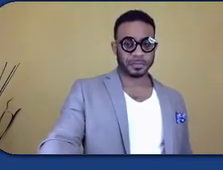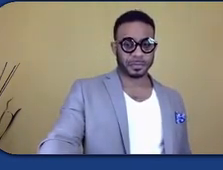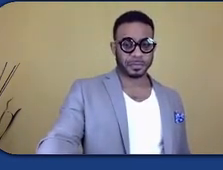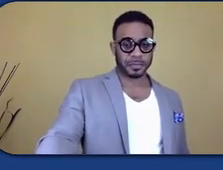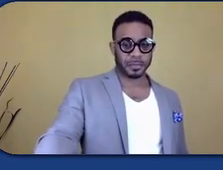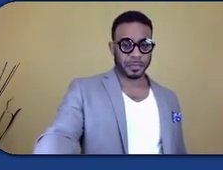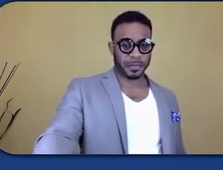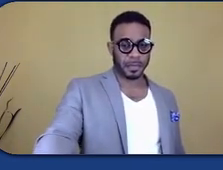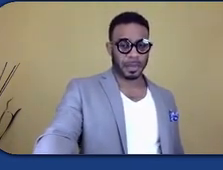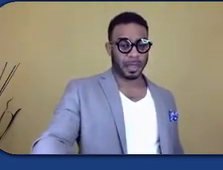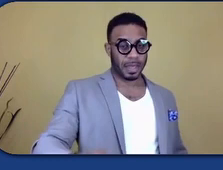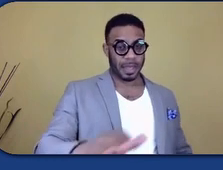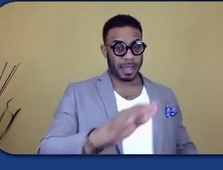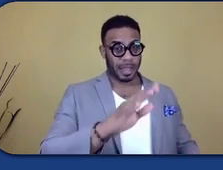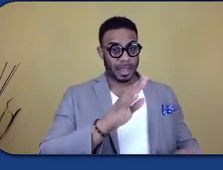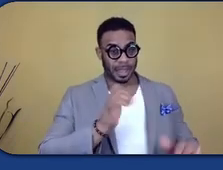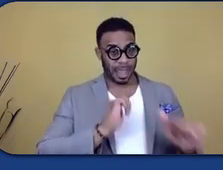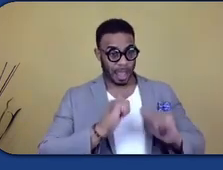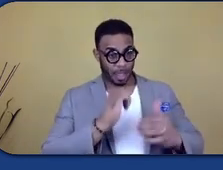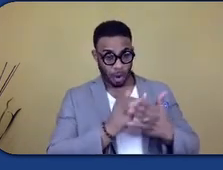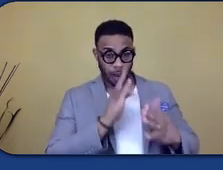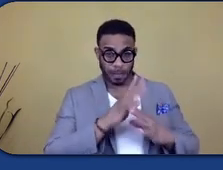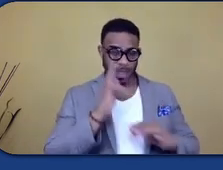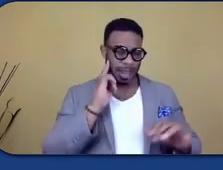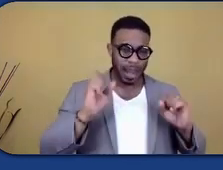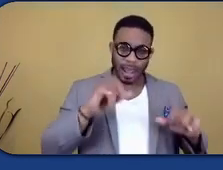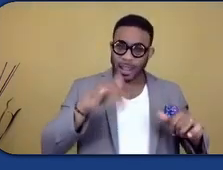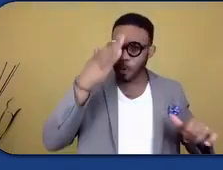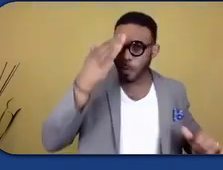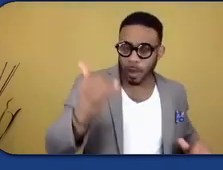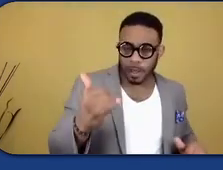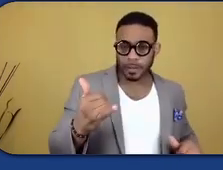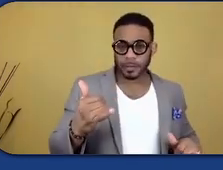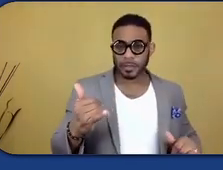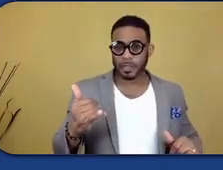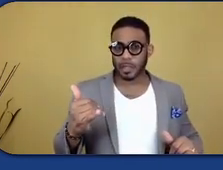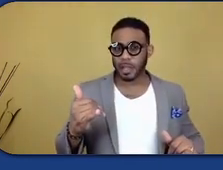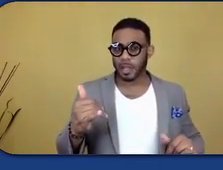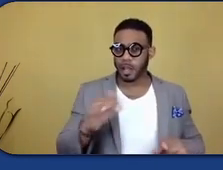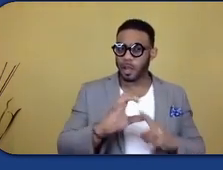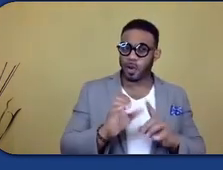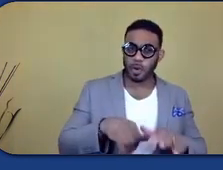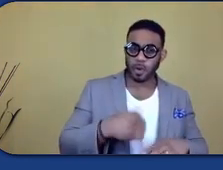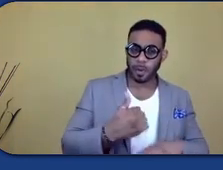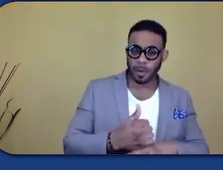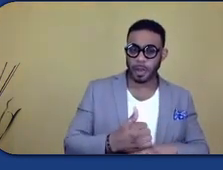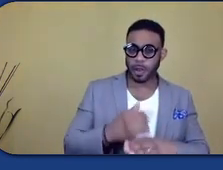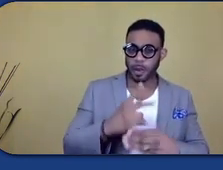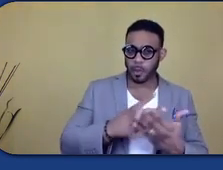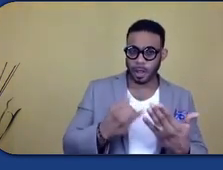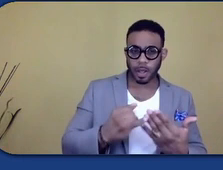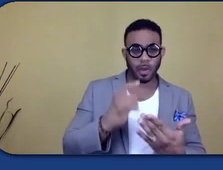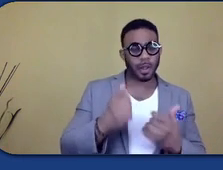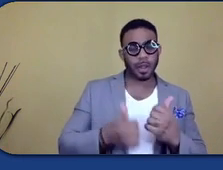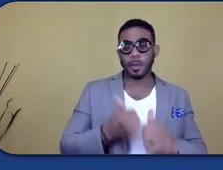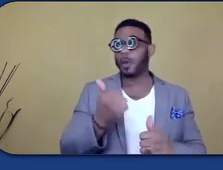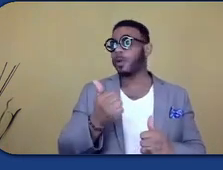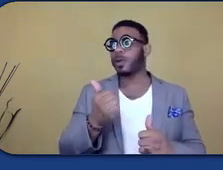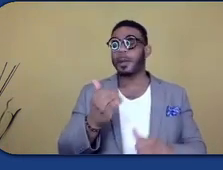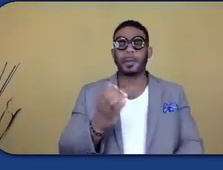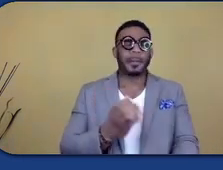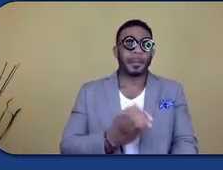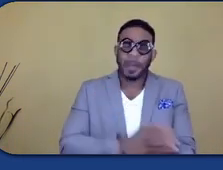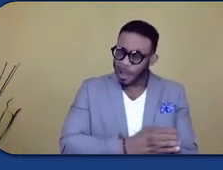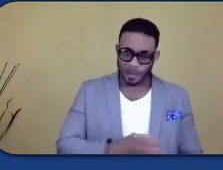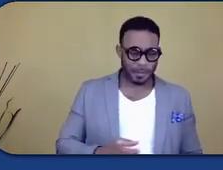The action of art speaks louder. And this is why Kulturbund